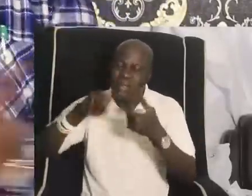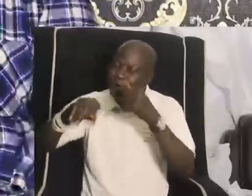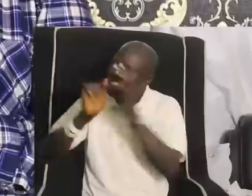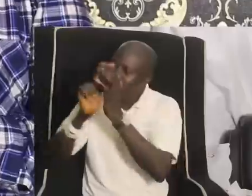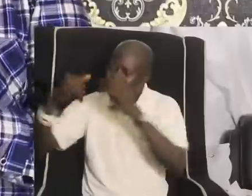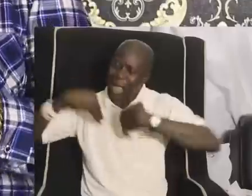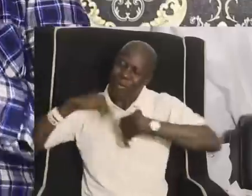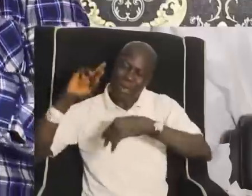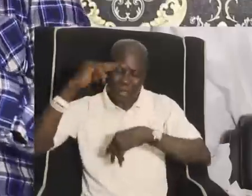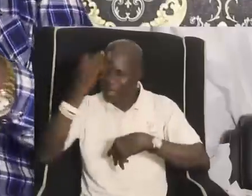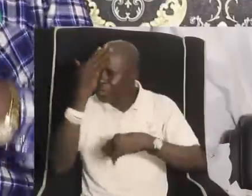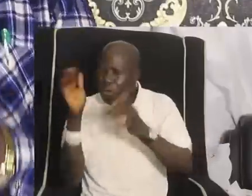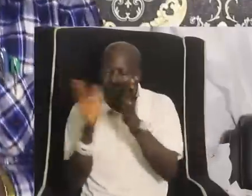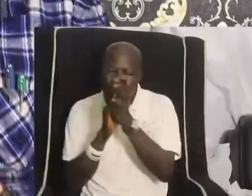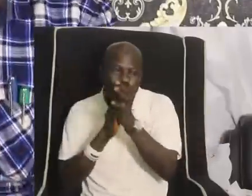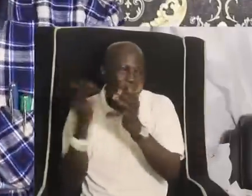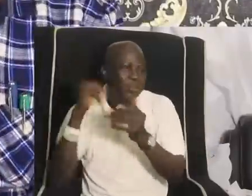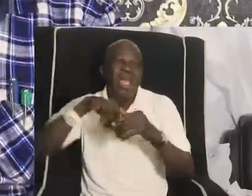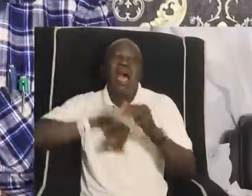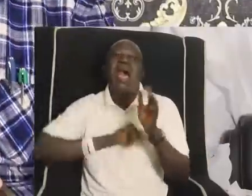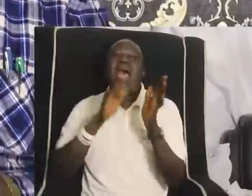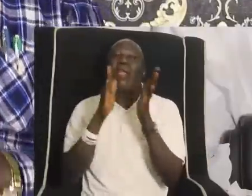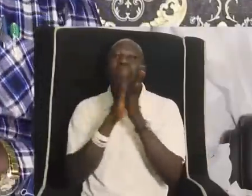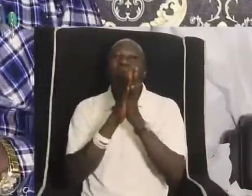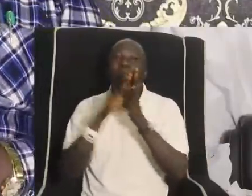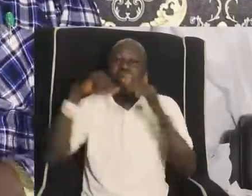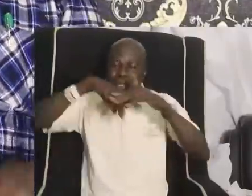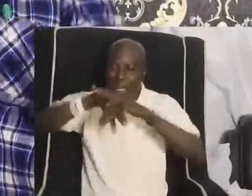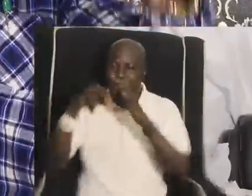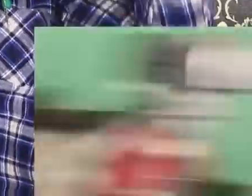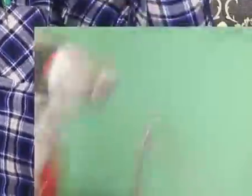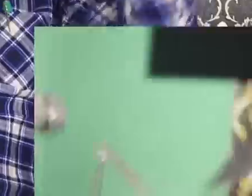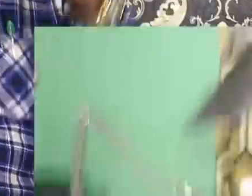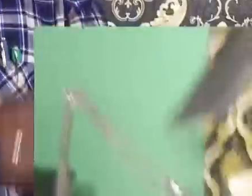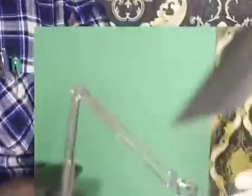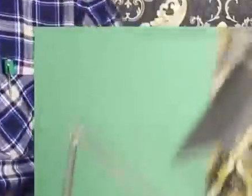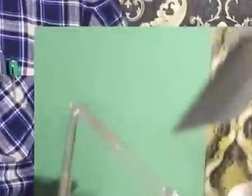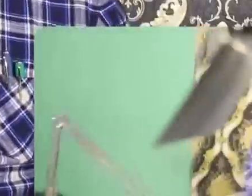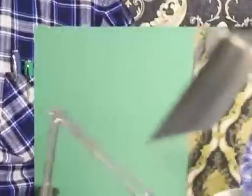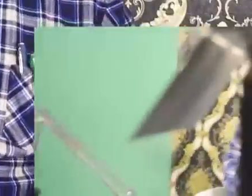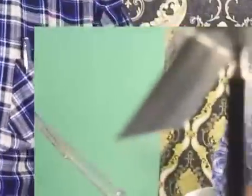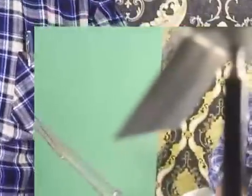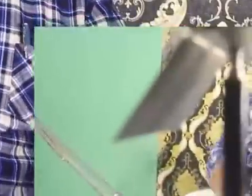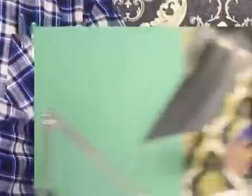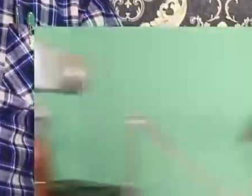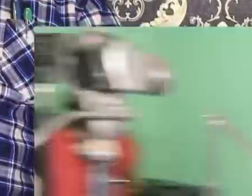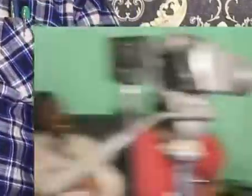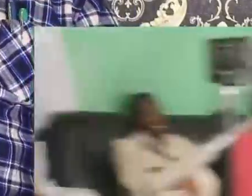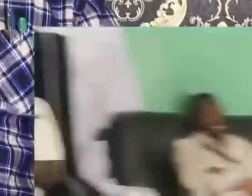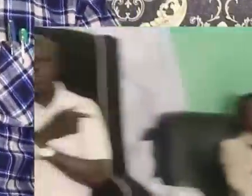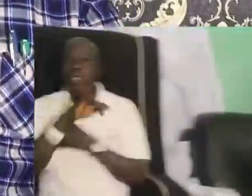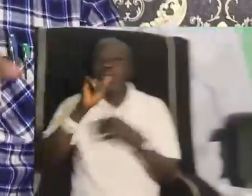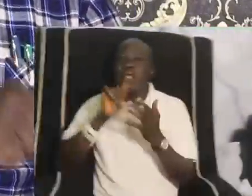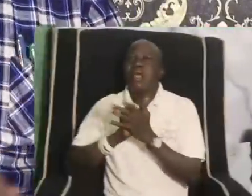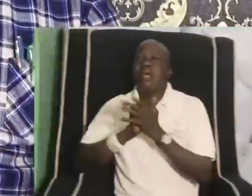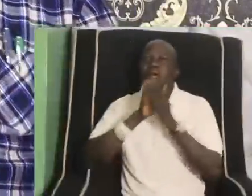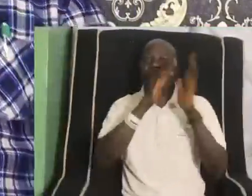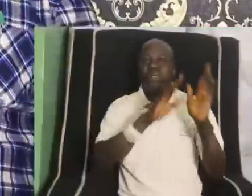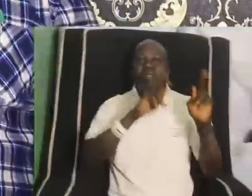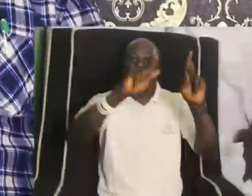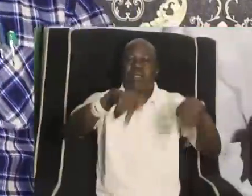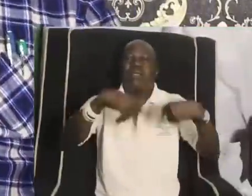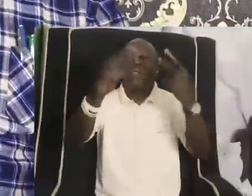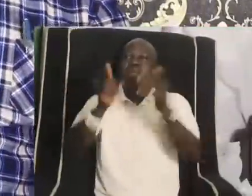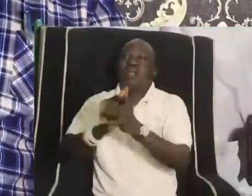testify, you have a reason to praise Him. I pray in the name of the Lord. Today and today. The